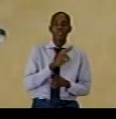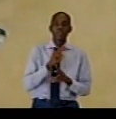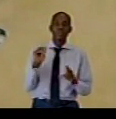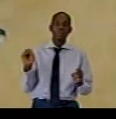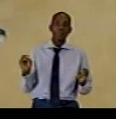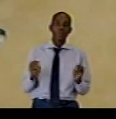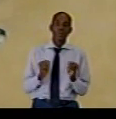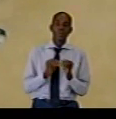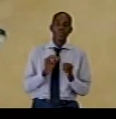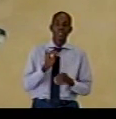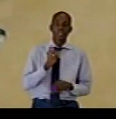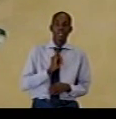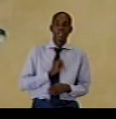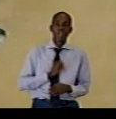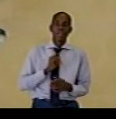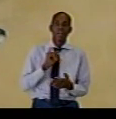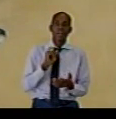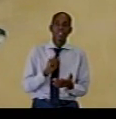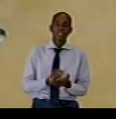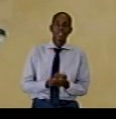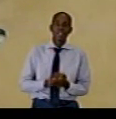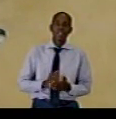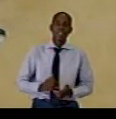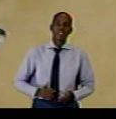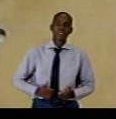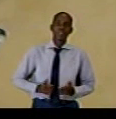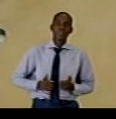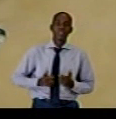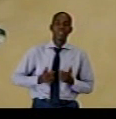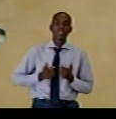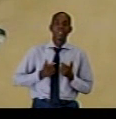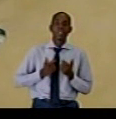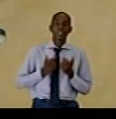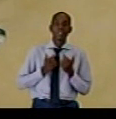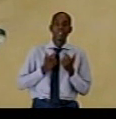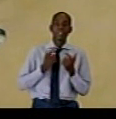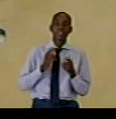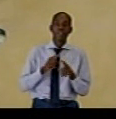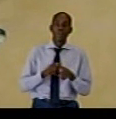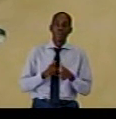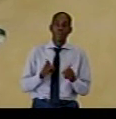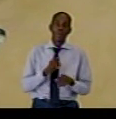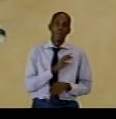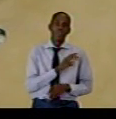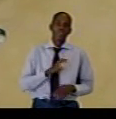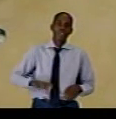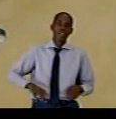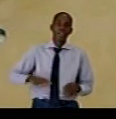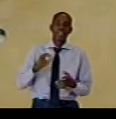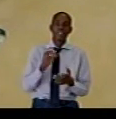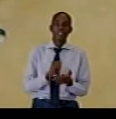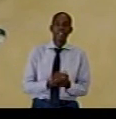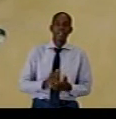it is no longer I that liveth.